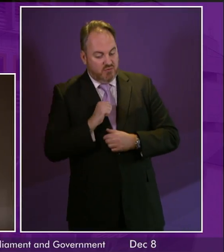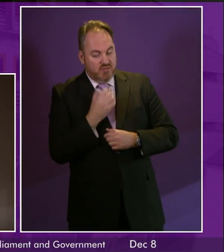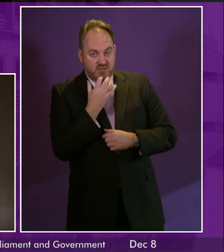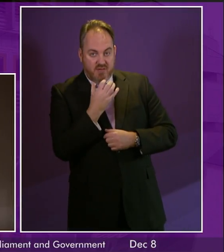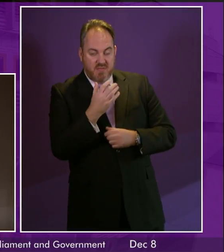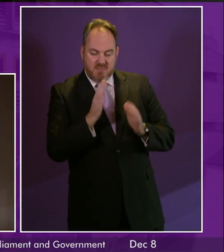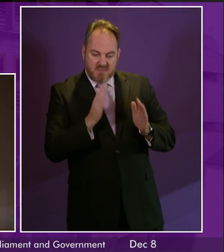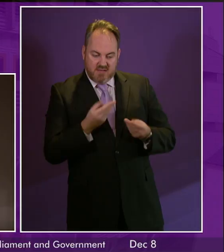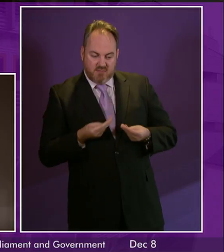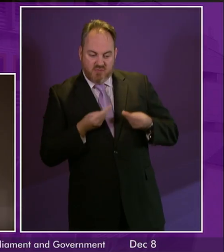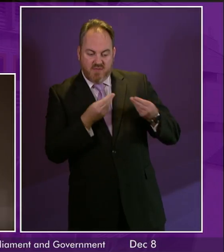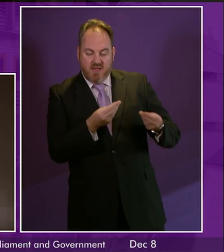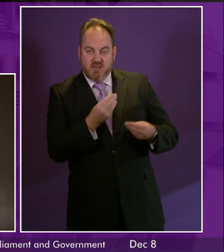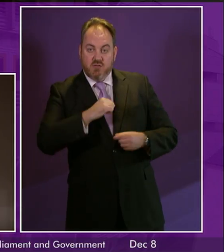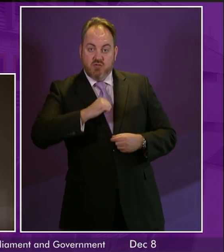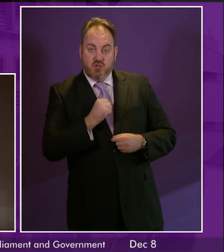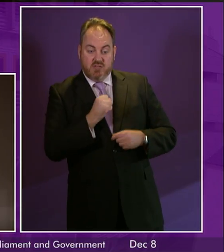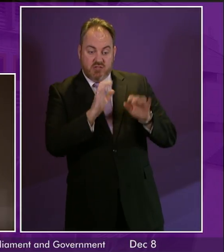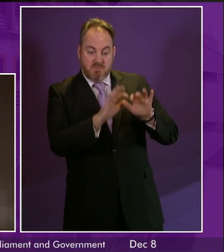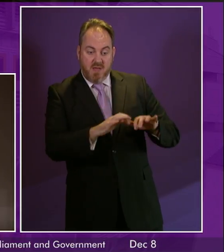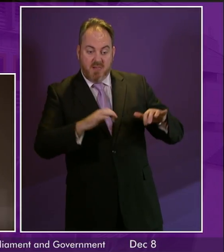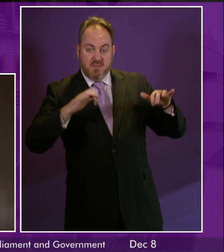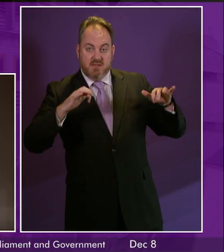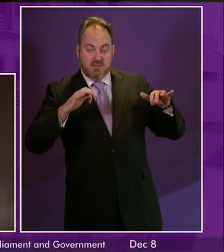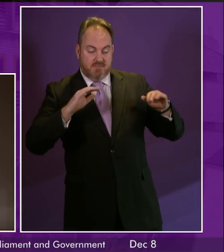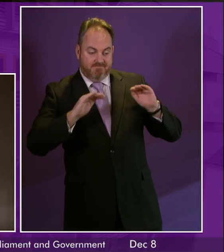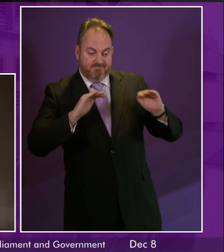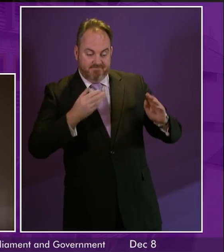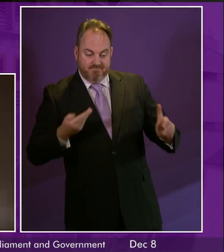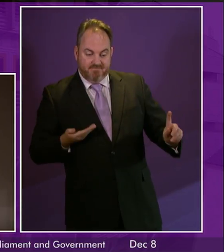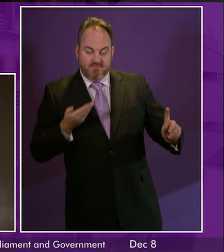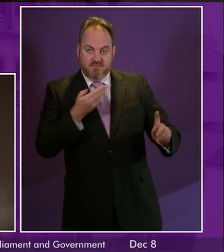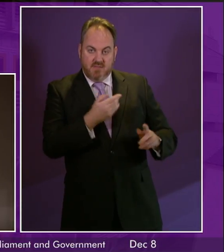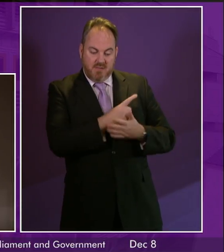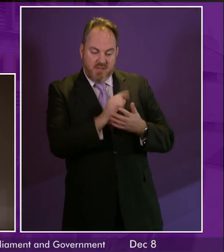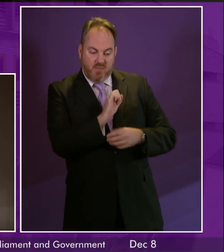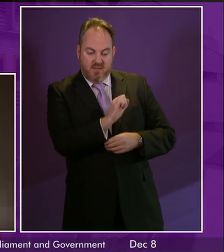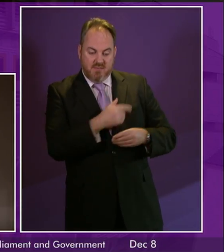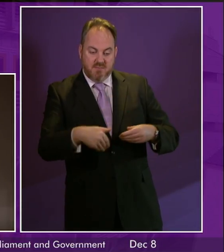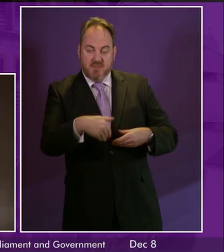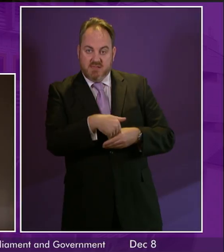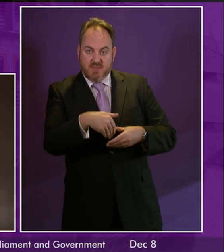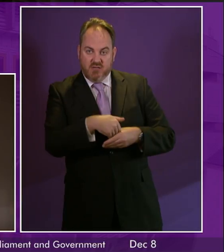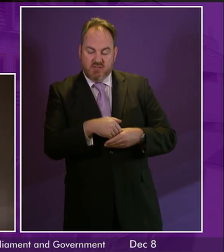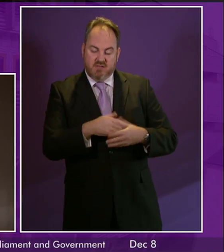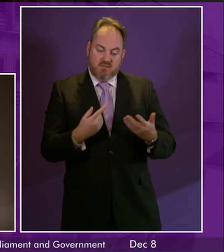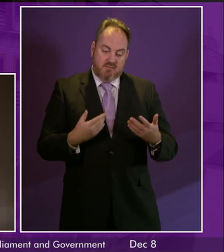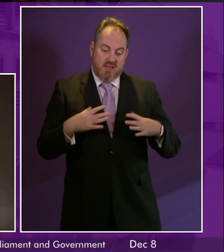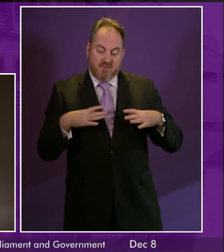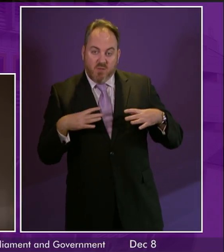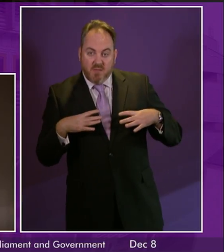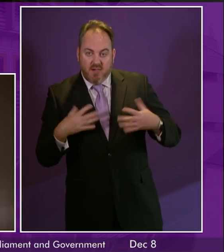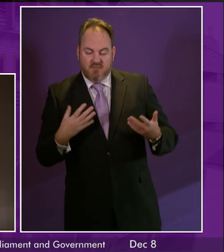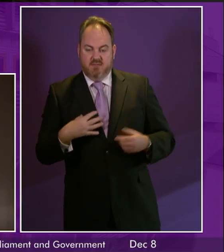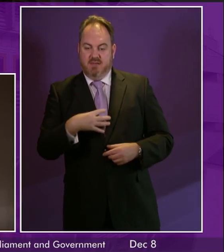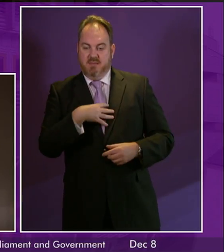the Scottish Parliament with information regarding the Scottish Government's participation in formal and